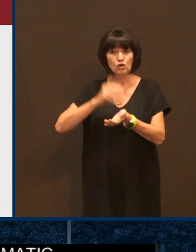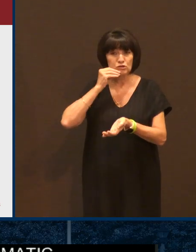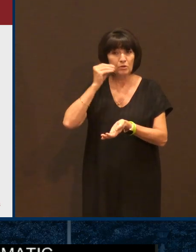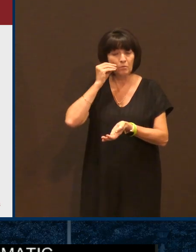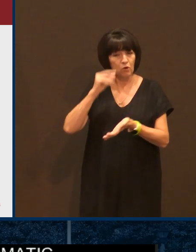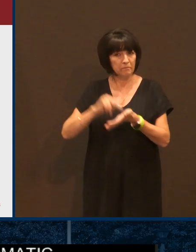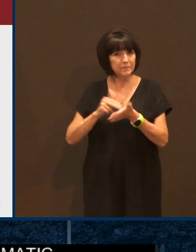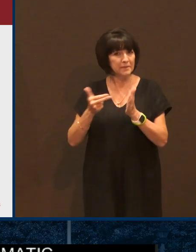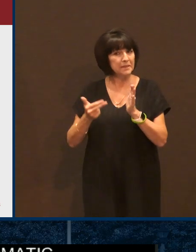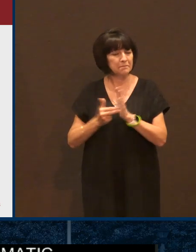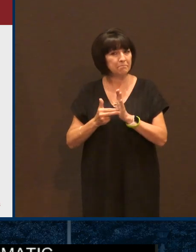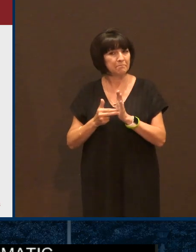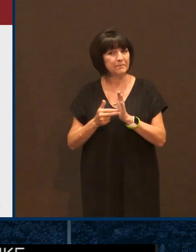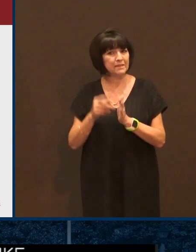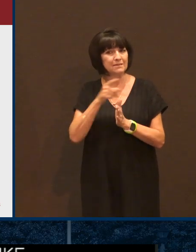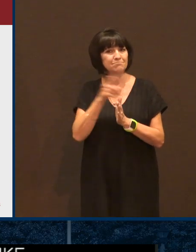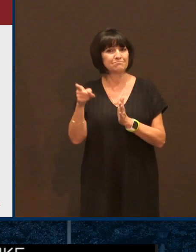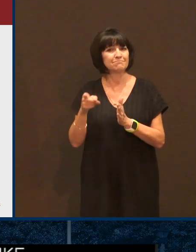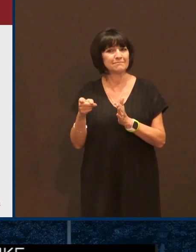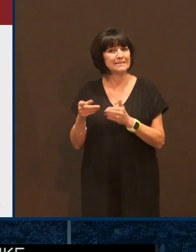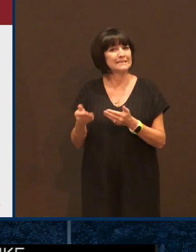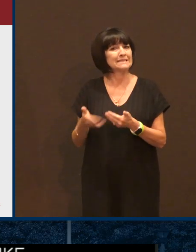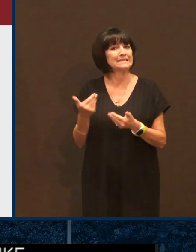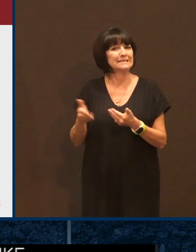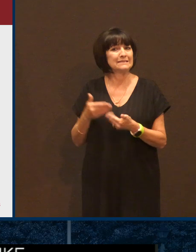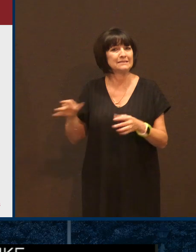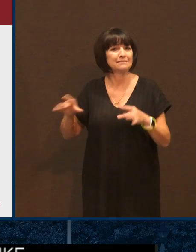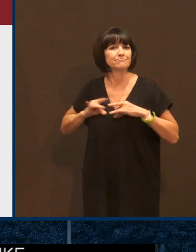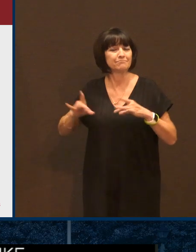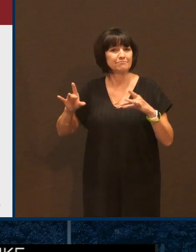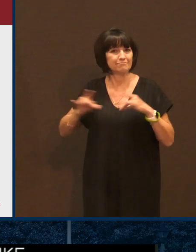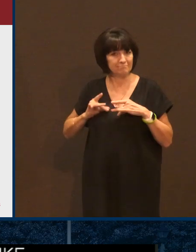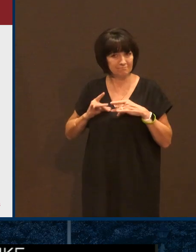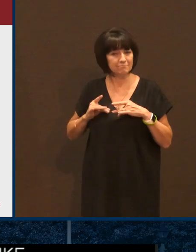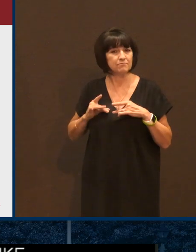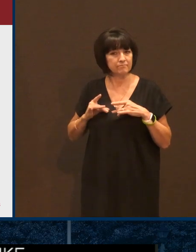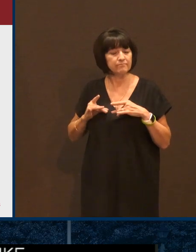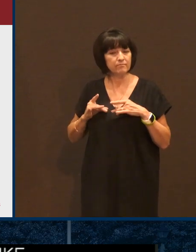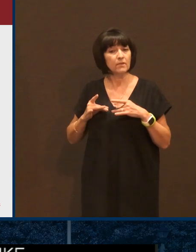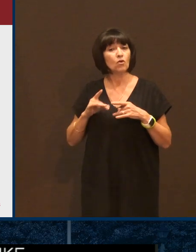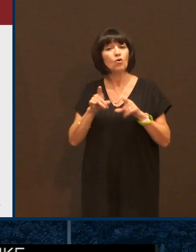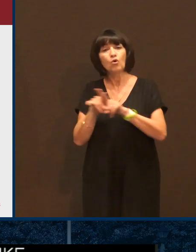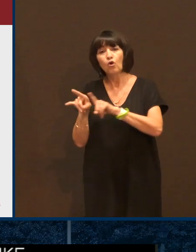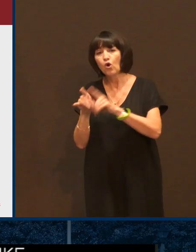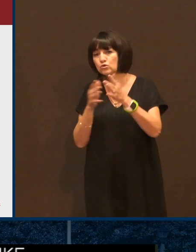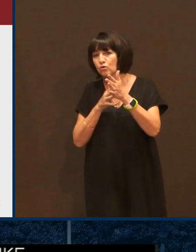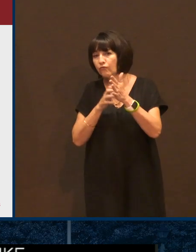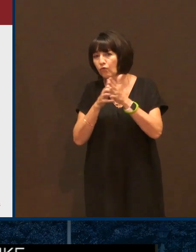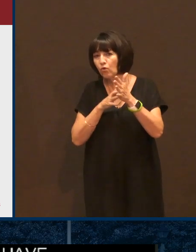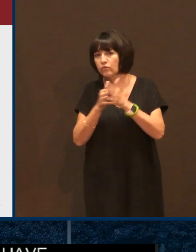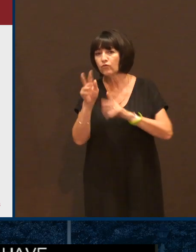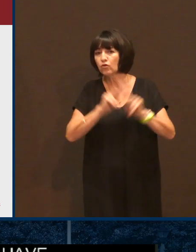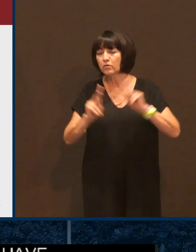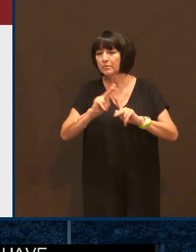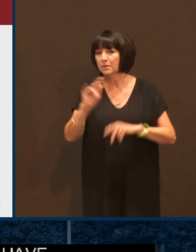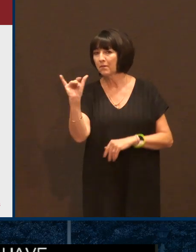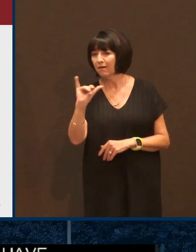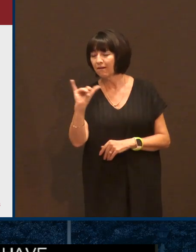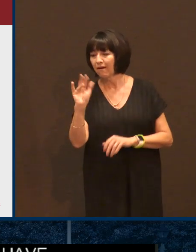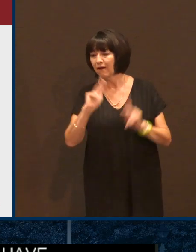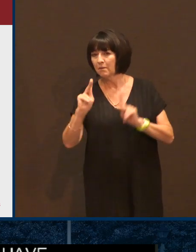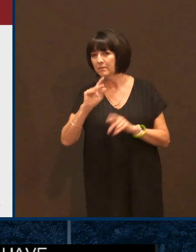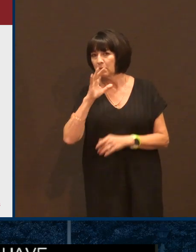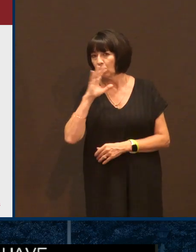and appropriate routine testing, but also vulnerable populations, such as those who are elderly, who